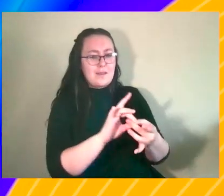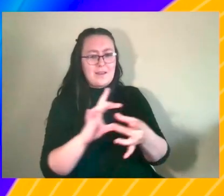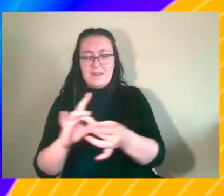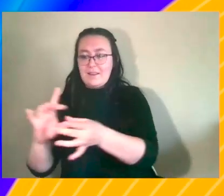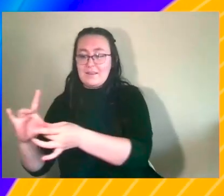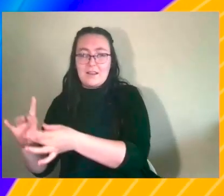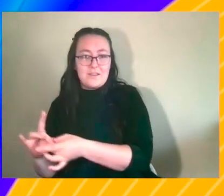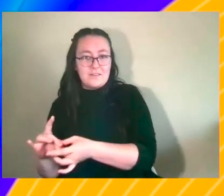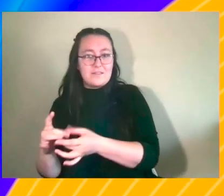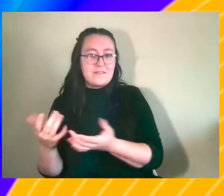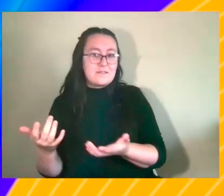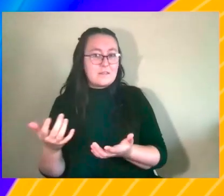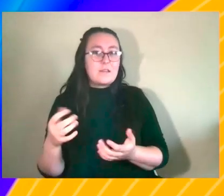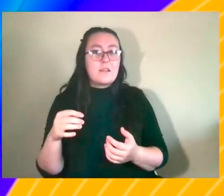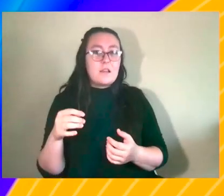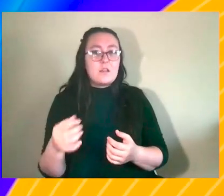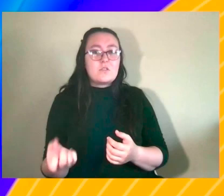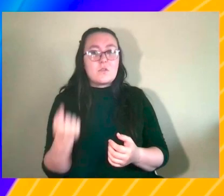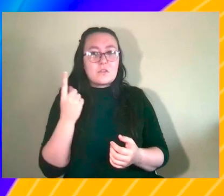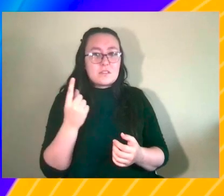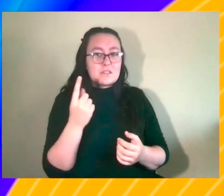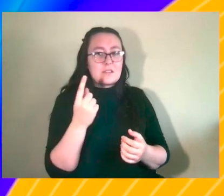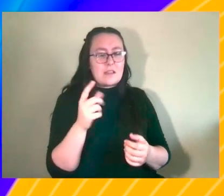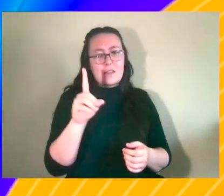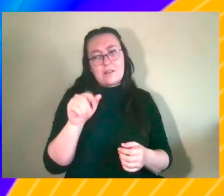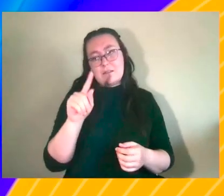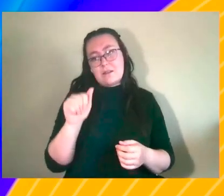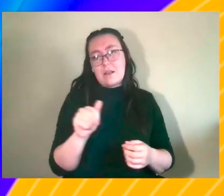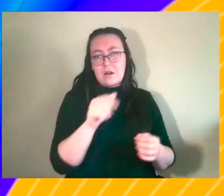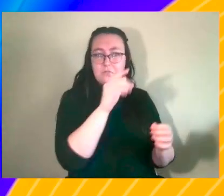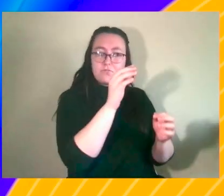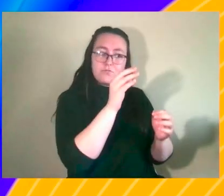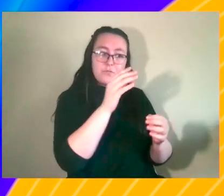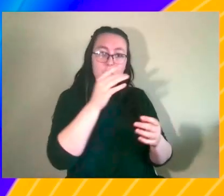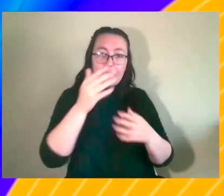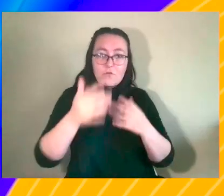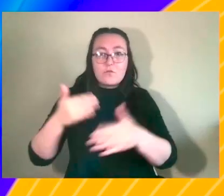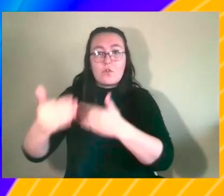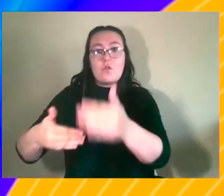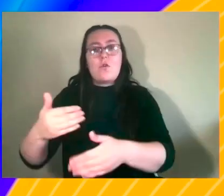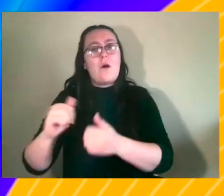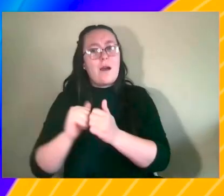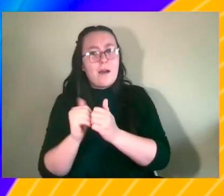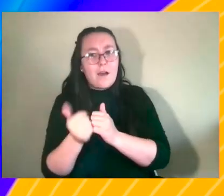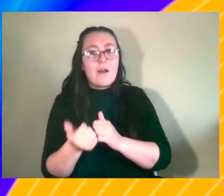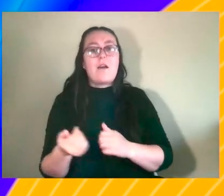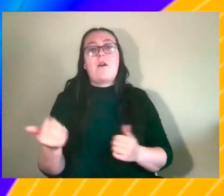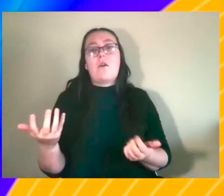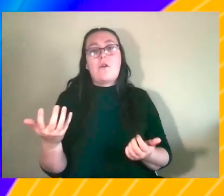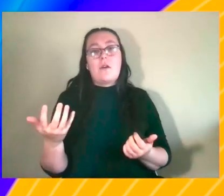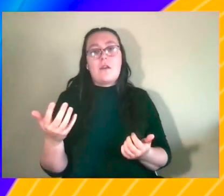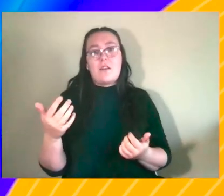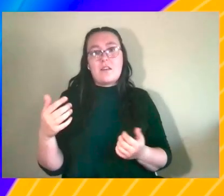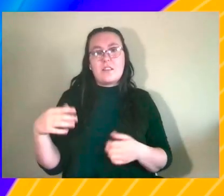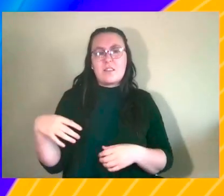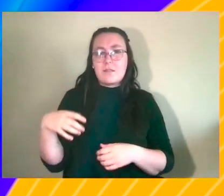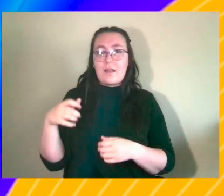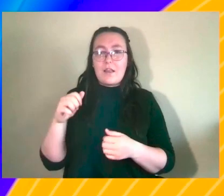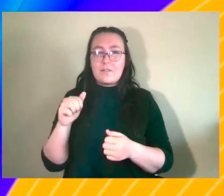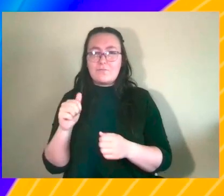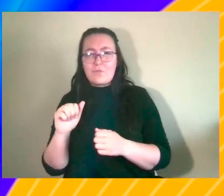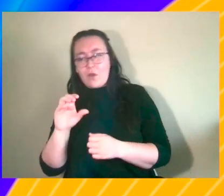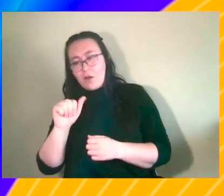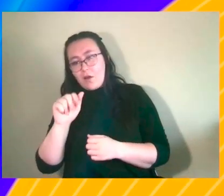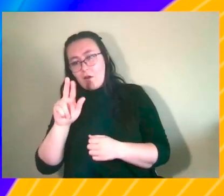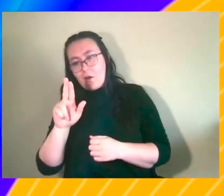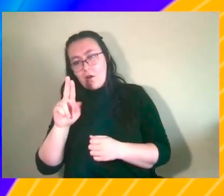you understand how data flows through your whole project, governance, auditing, all those sorts of things. And that's what we did with CodeCatalyst. So we